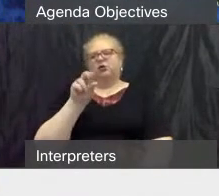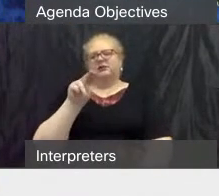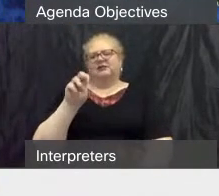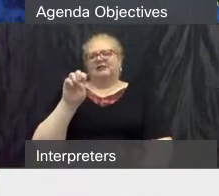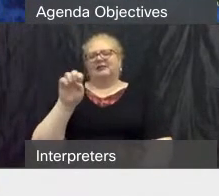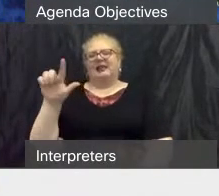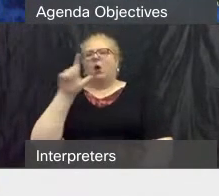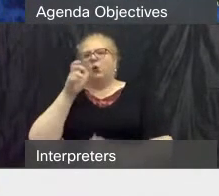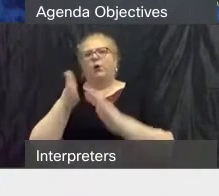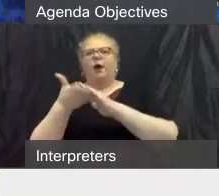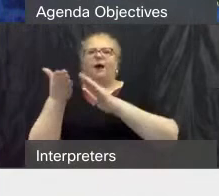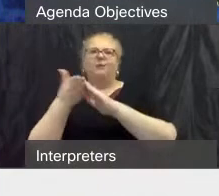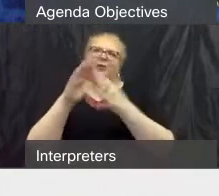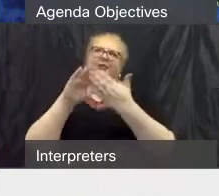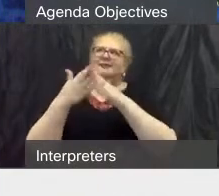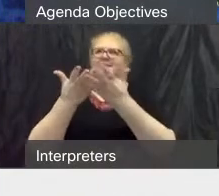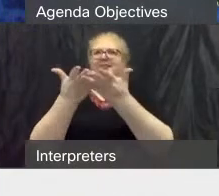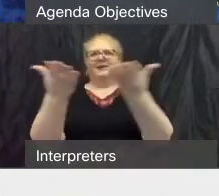city.